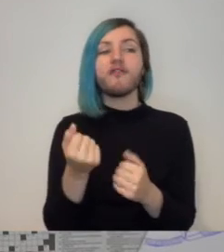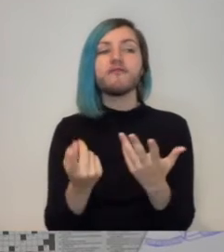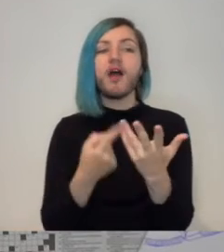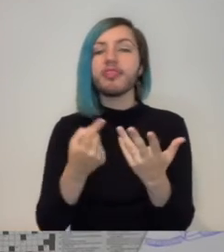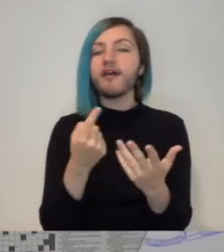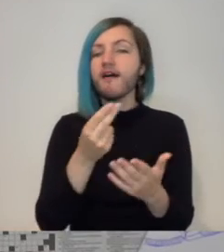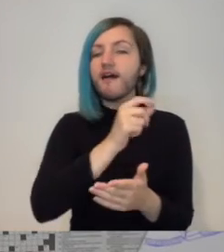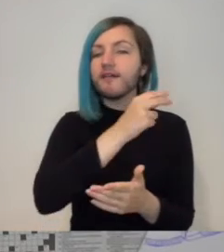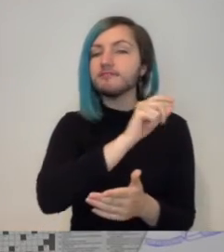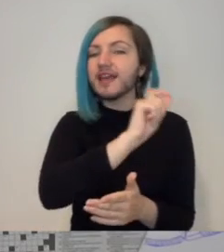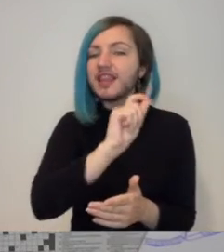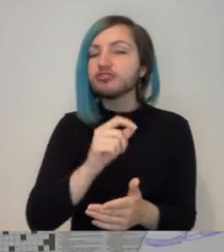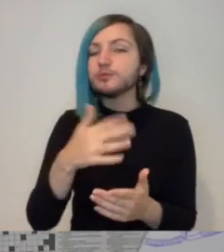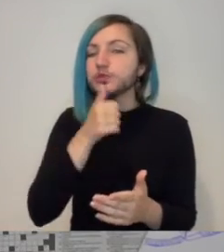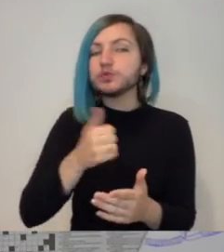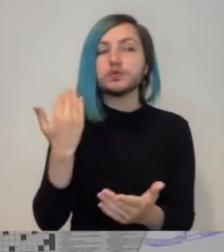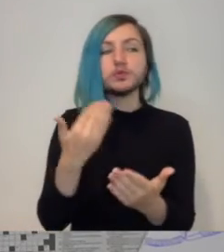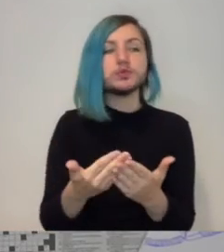illustrations that I had used.